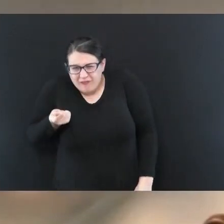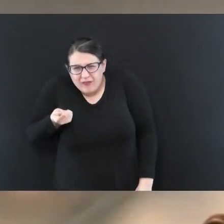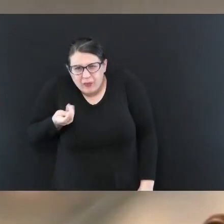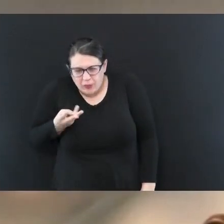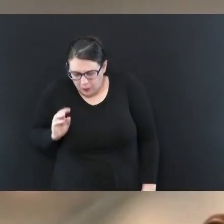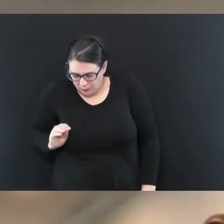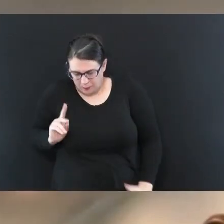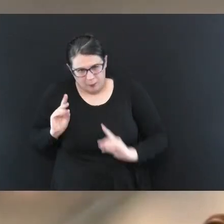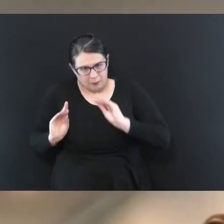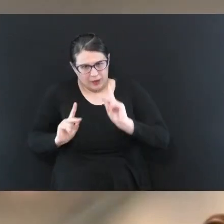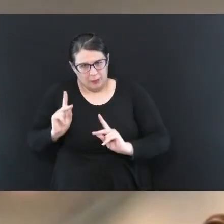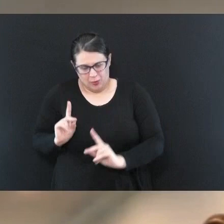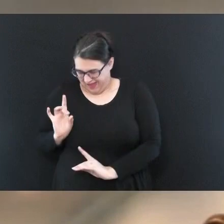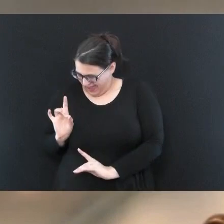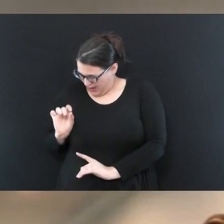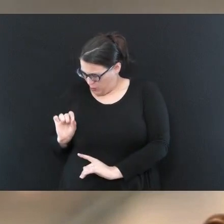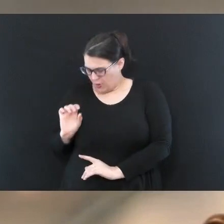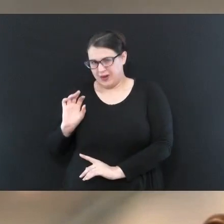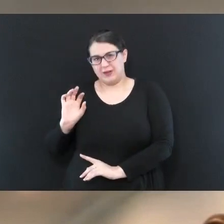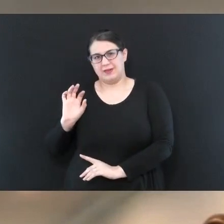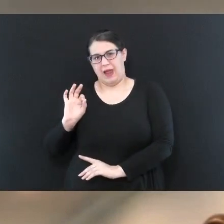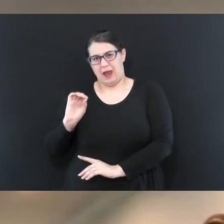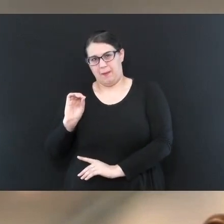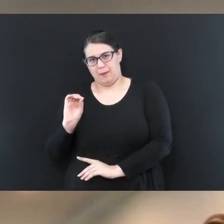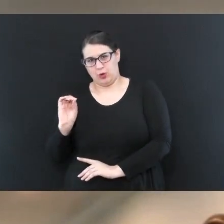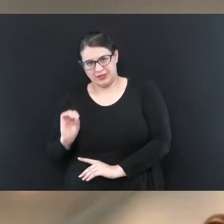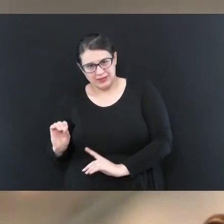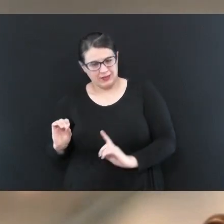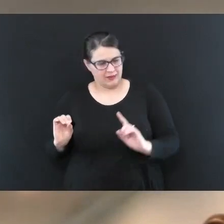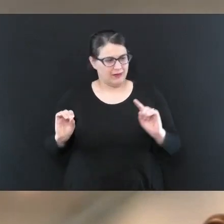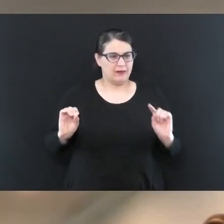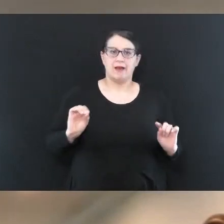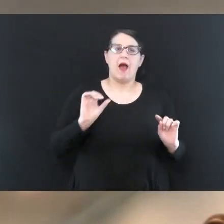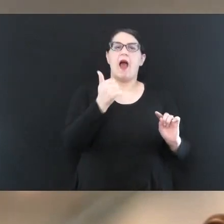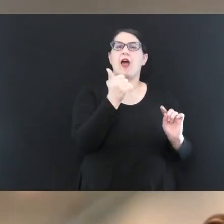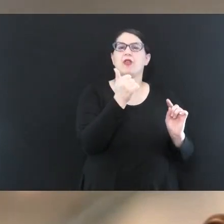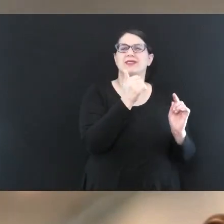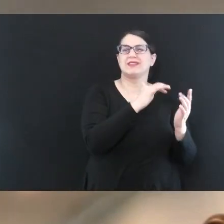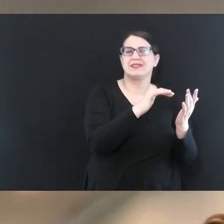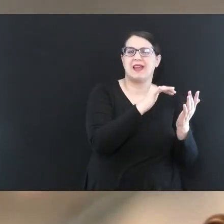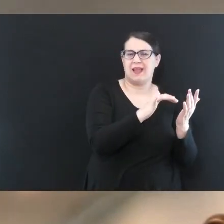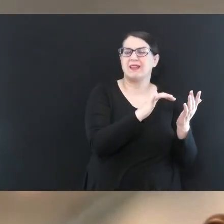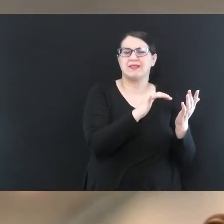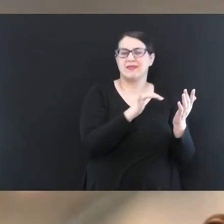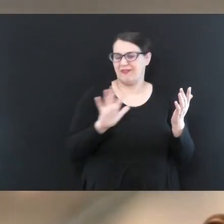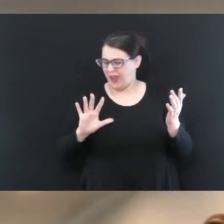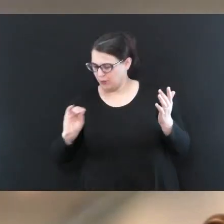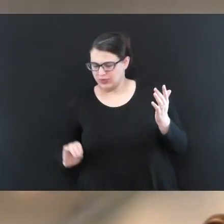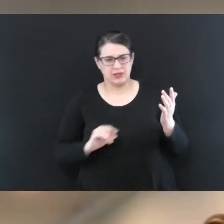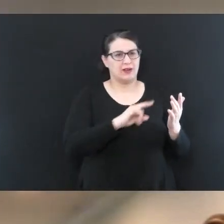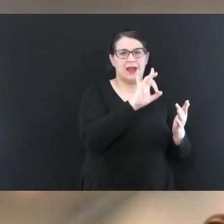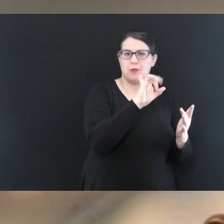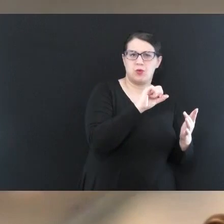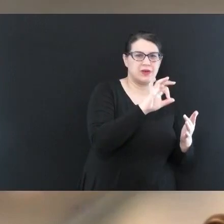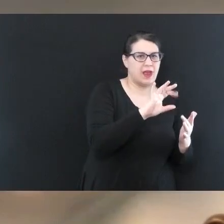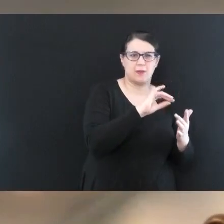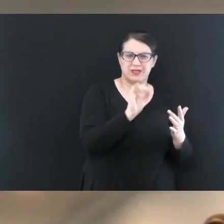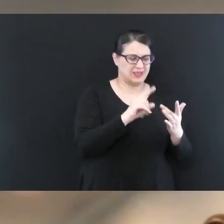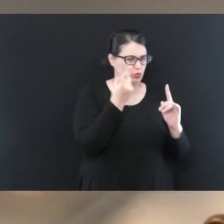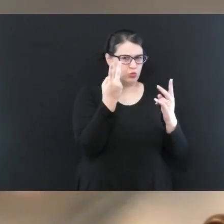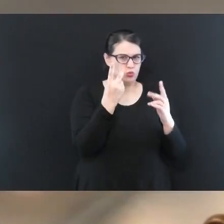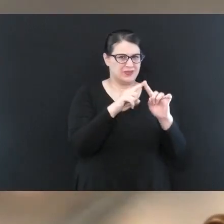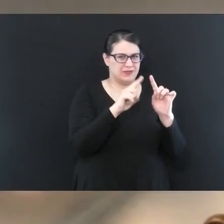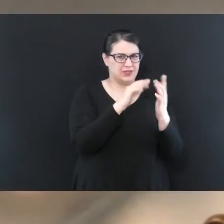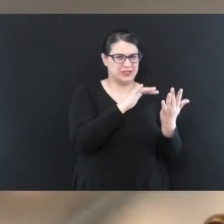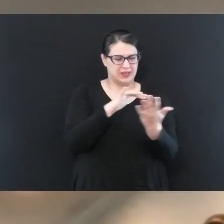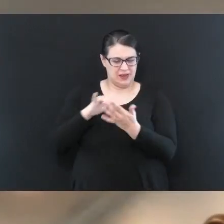or 8.9% in the Annals of Internal Medicine study. In fact, 80% of everybody else. So that is why it's